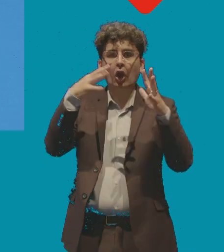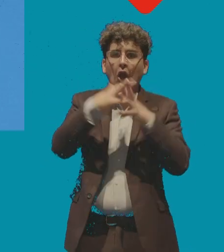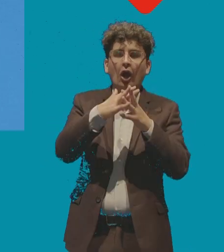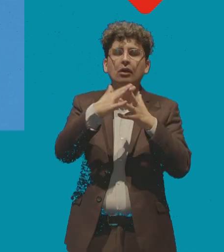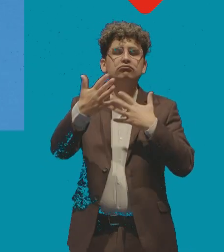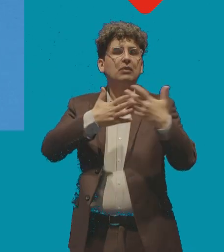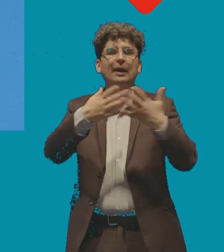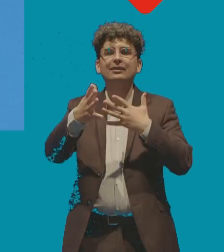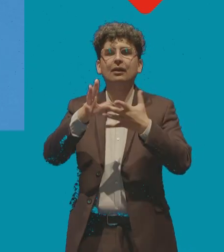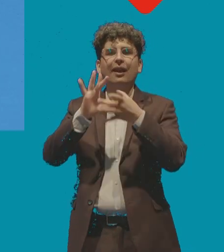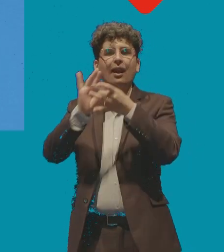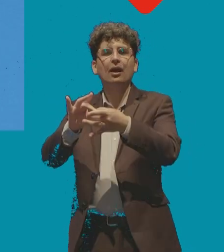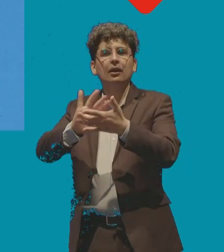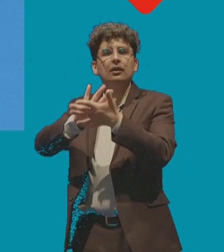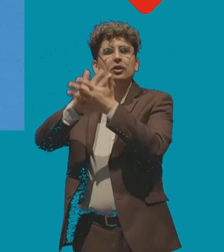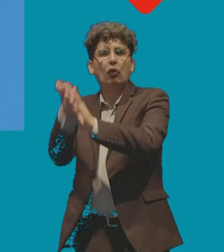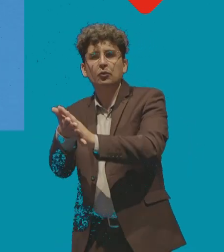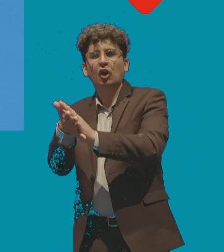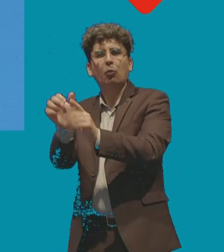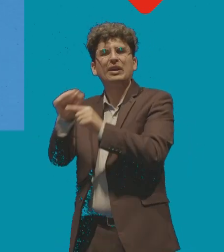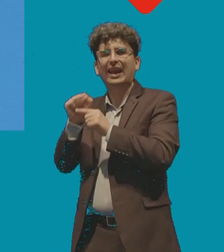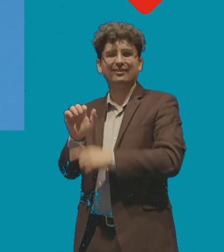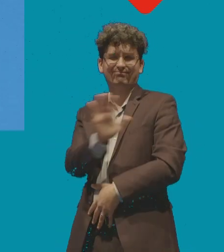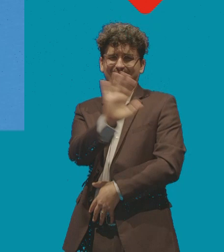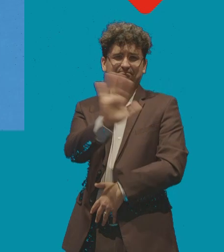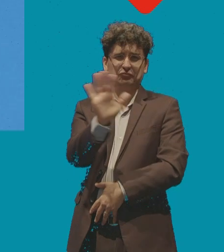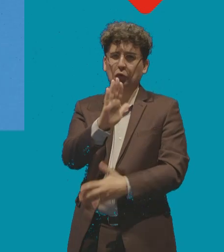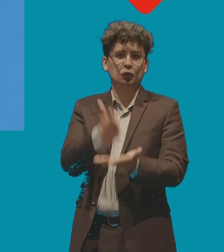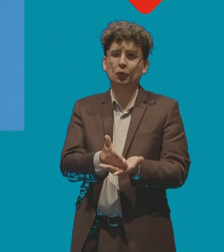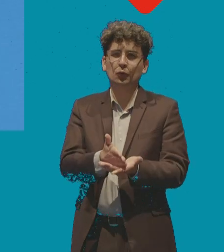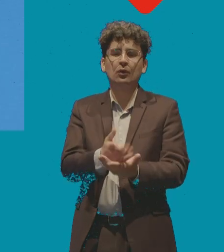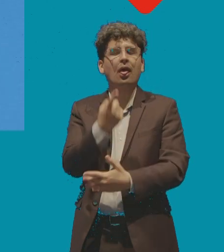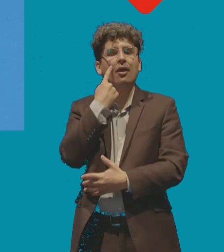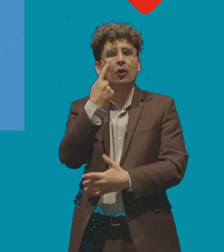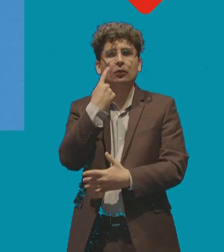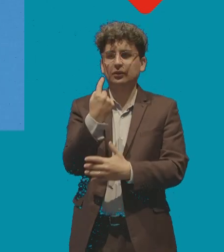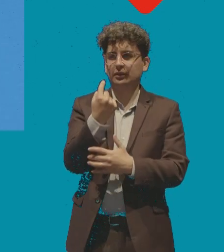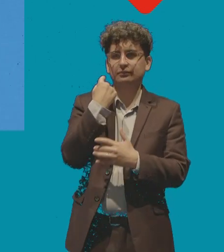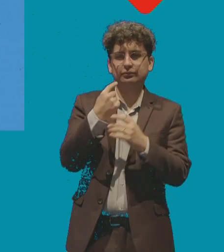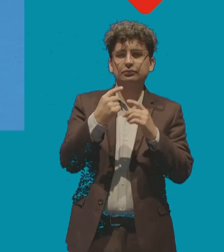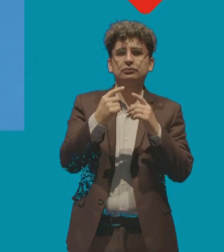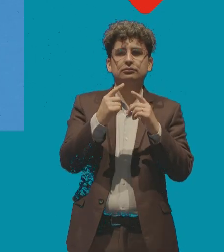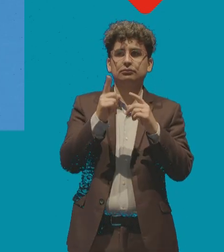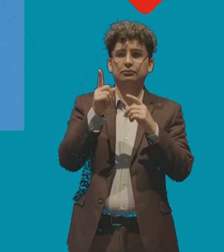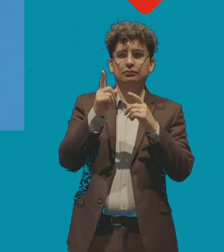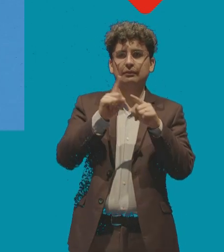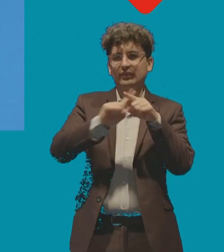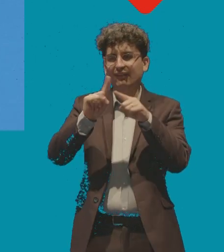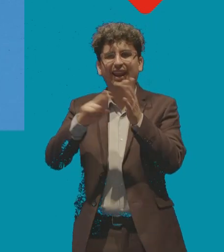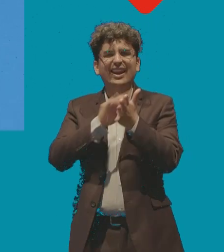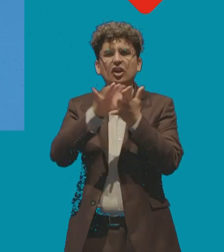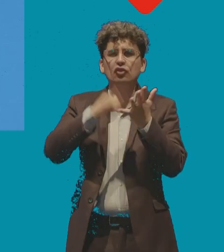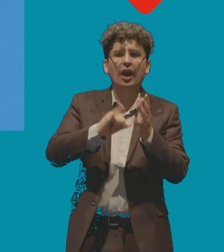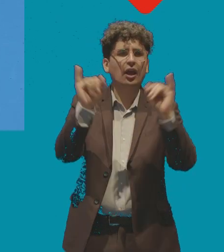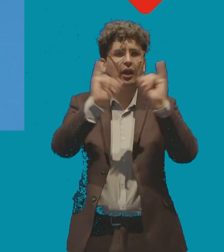preventing disruption or protecting the services that the public rely on. Just one look at crumbling schools, overstretched NHS and